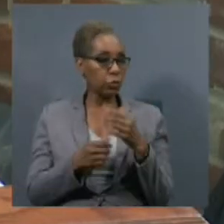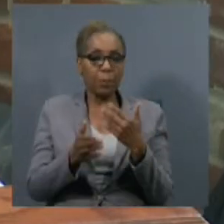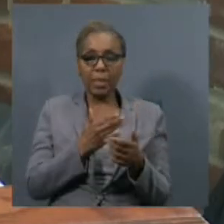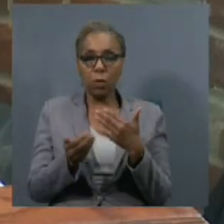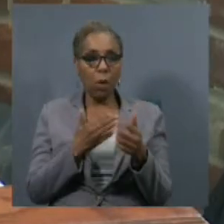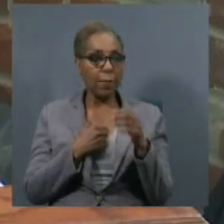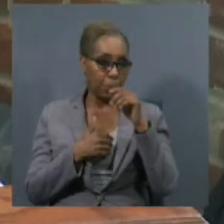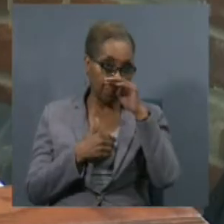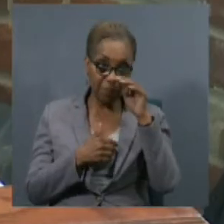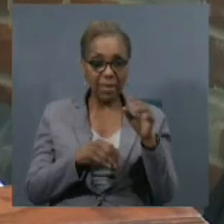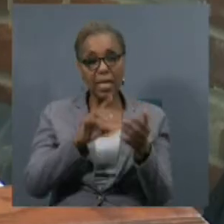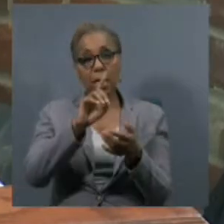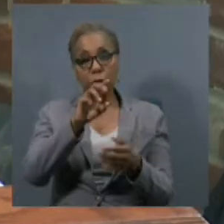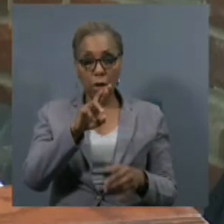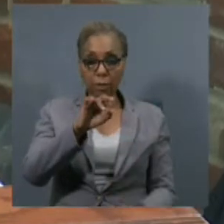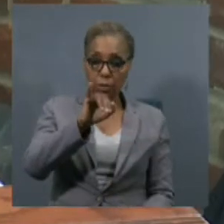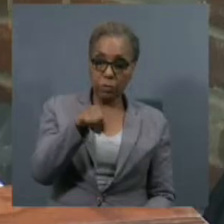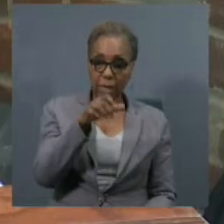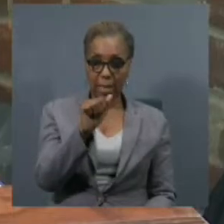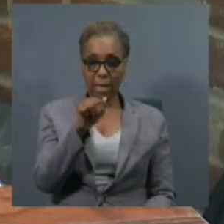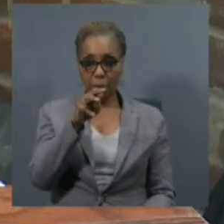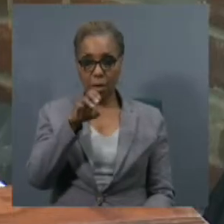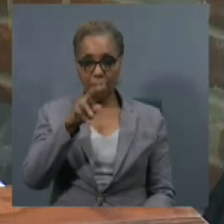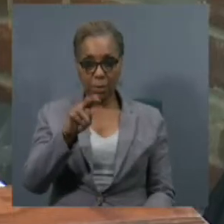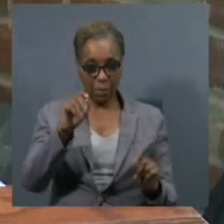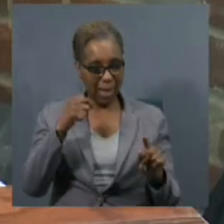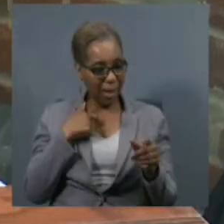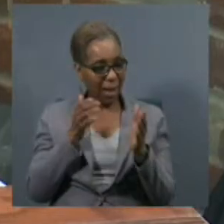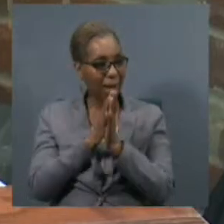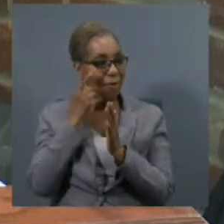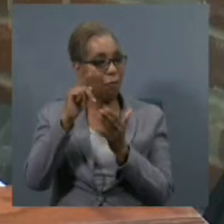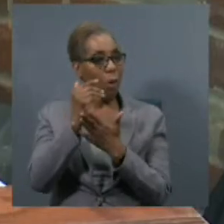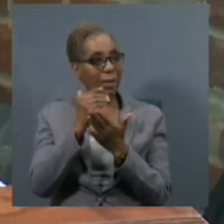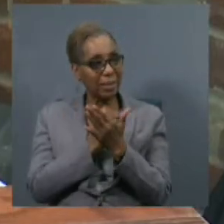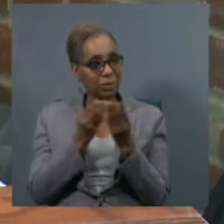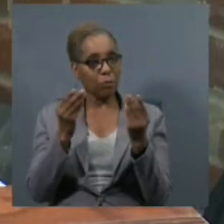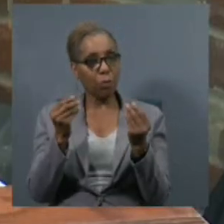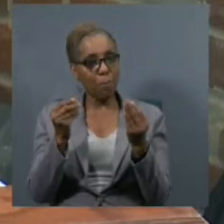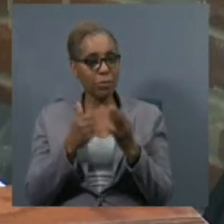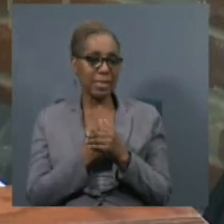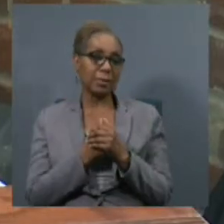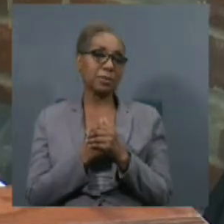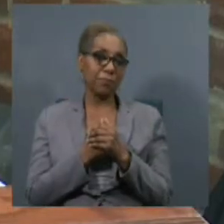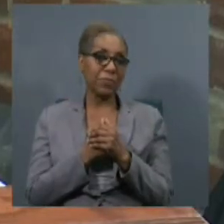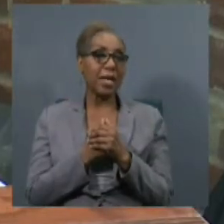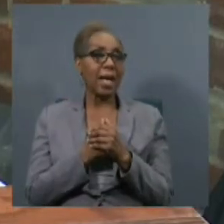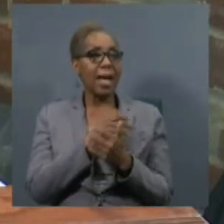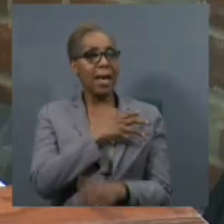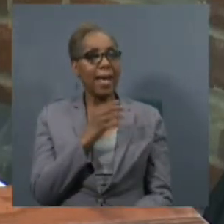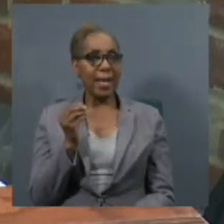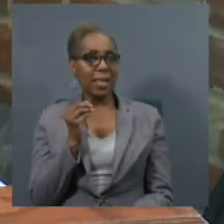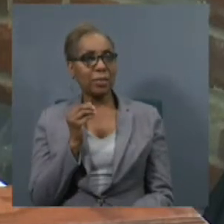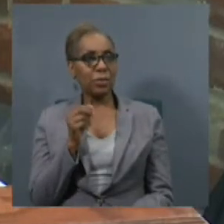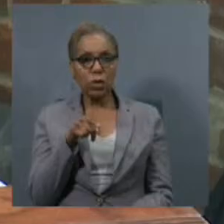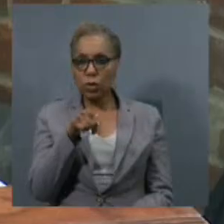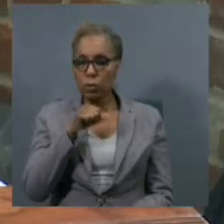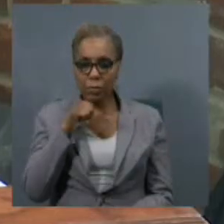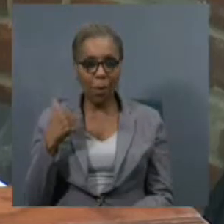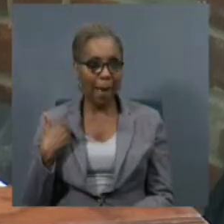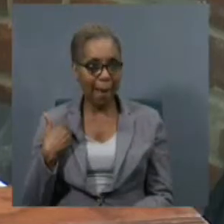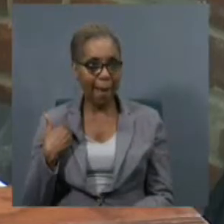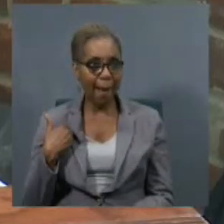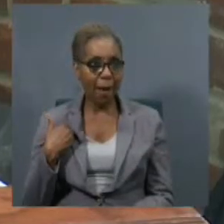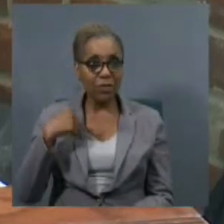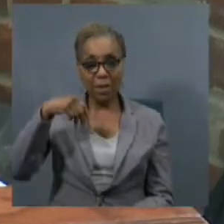Dr. Jarman, I asked for a list of properties, and you don't have